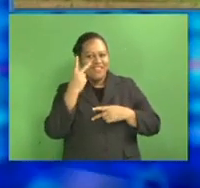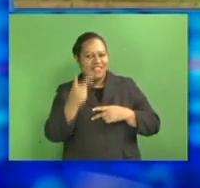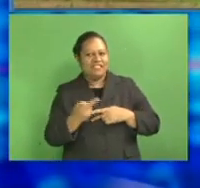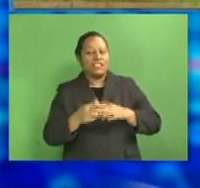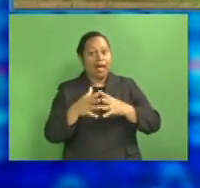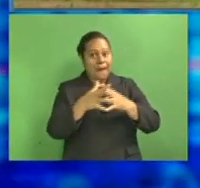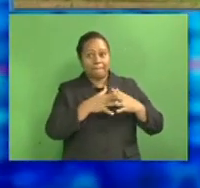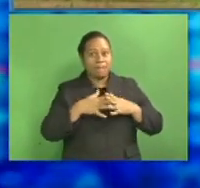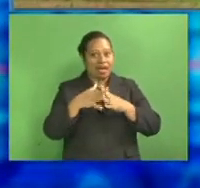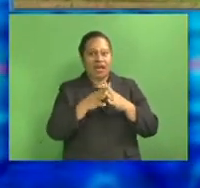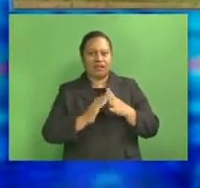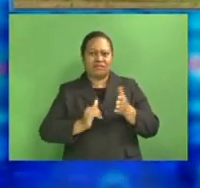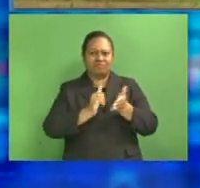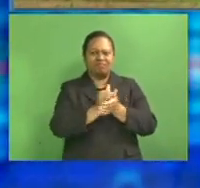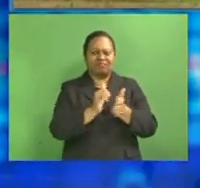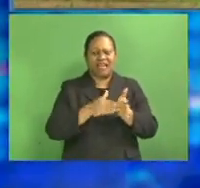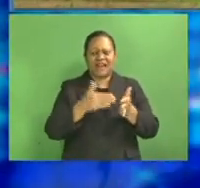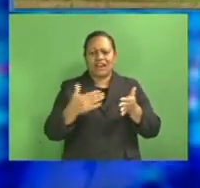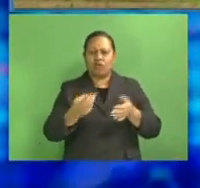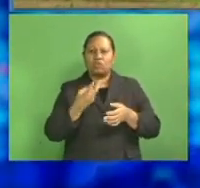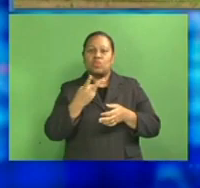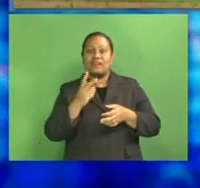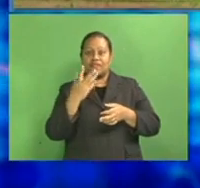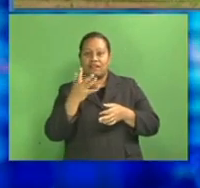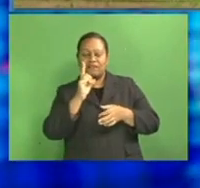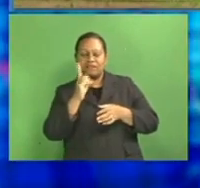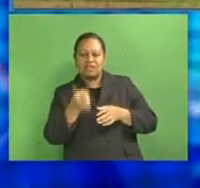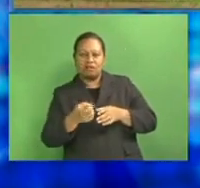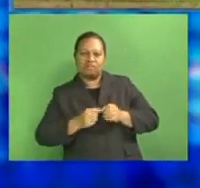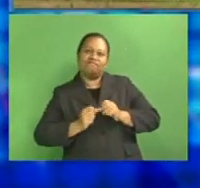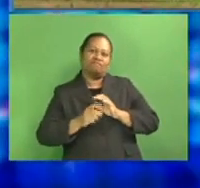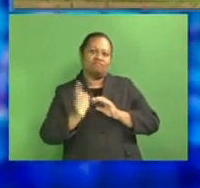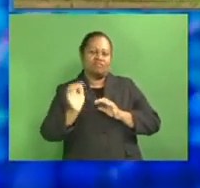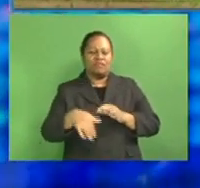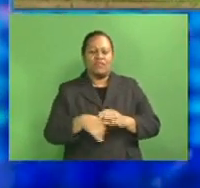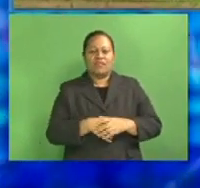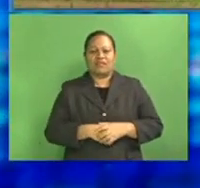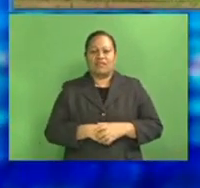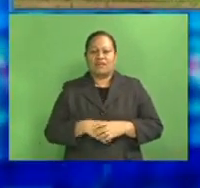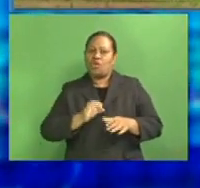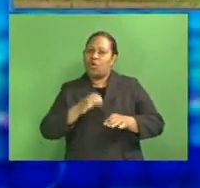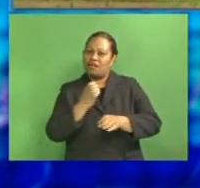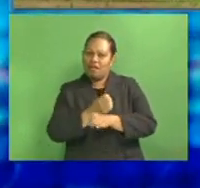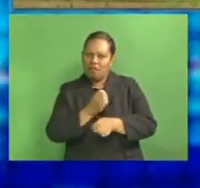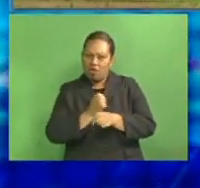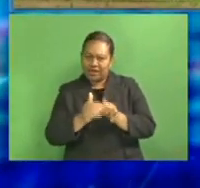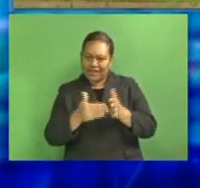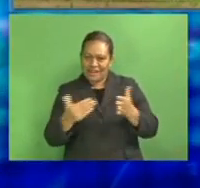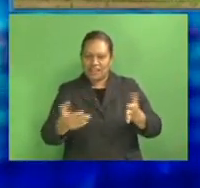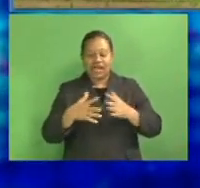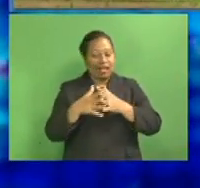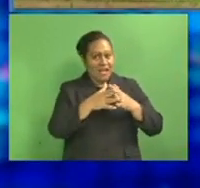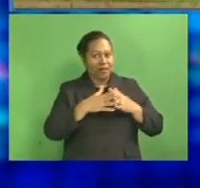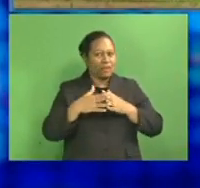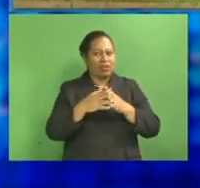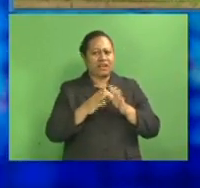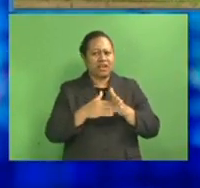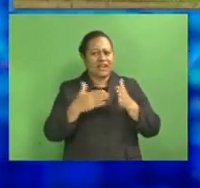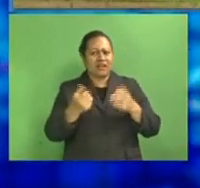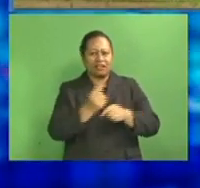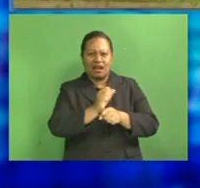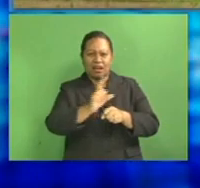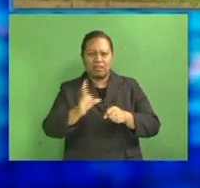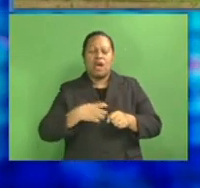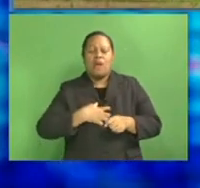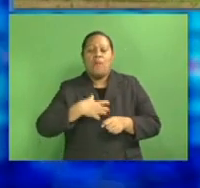American Airlines announced it will send 25,000 potential furlough notice to its employees. U.S. law requires companies with 100 or